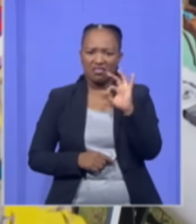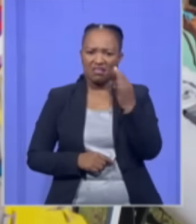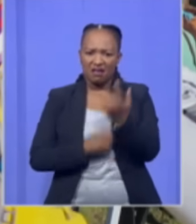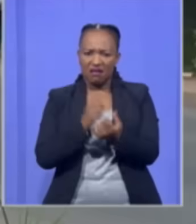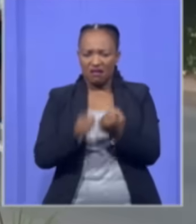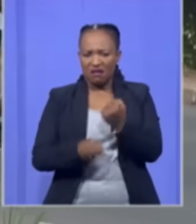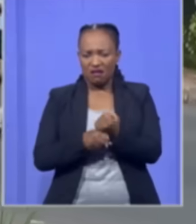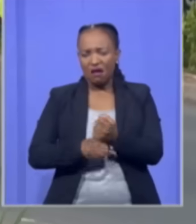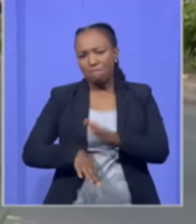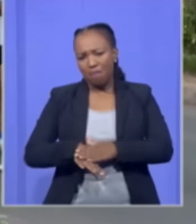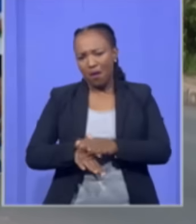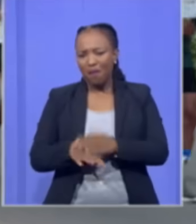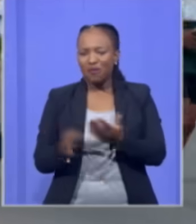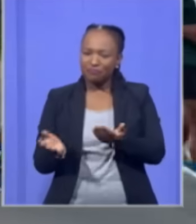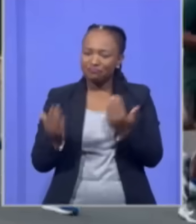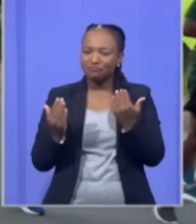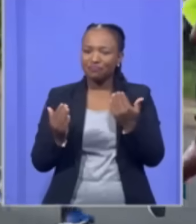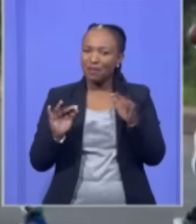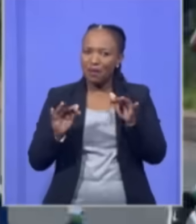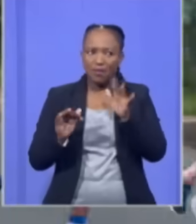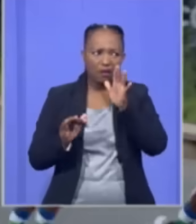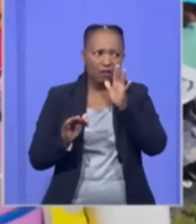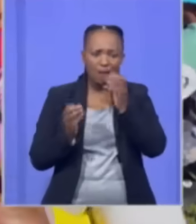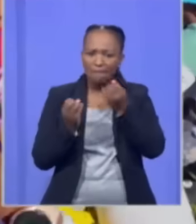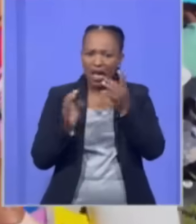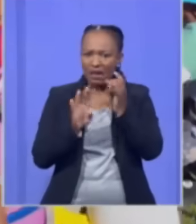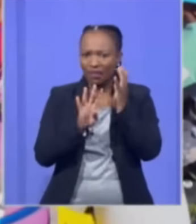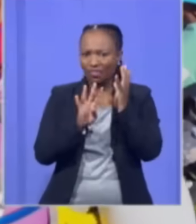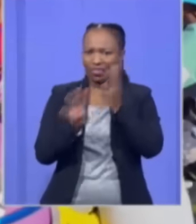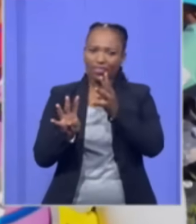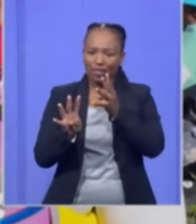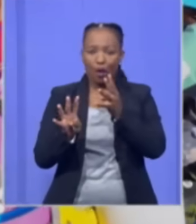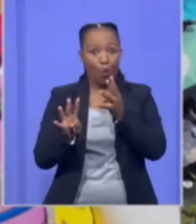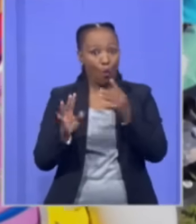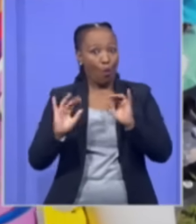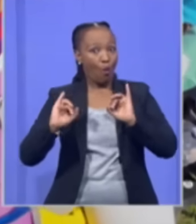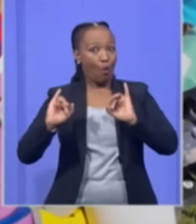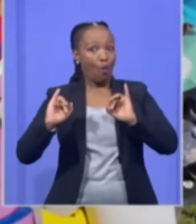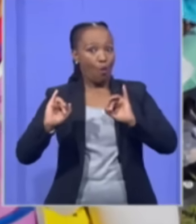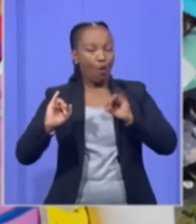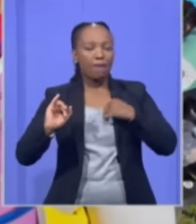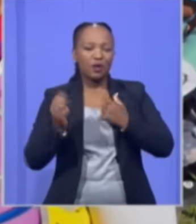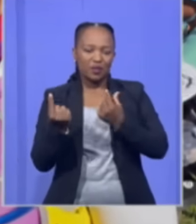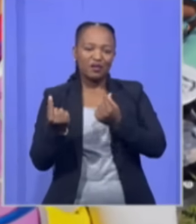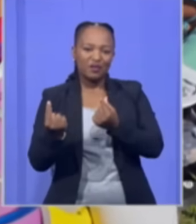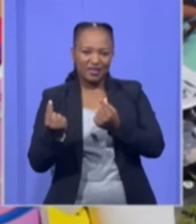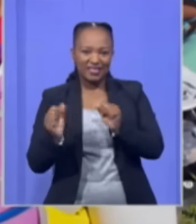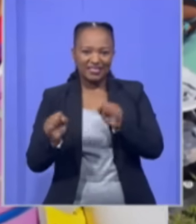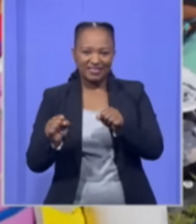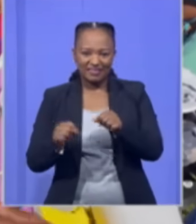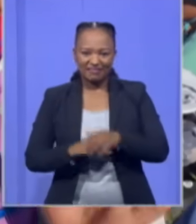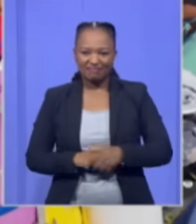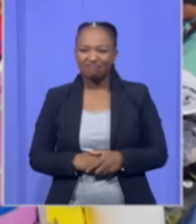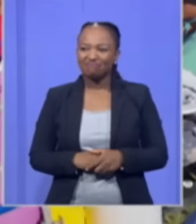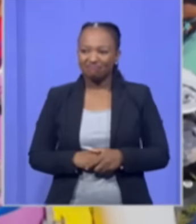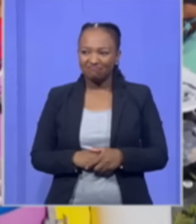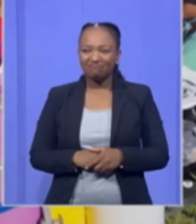do more of it. It was good to see a lot of people out. It was hectic, but we did it. Yes,